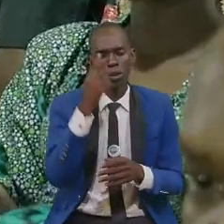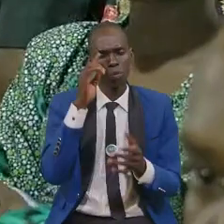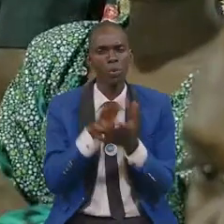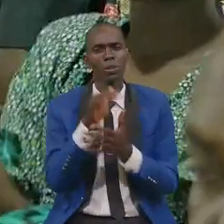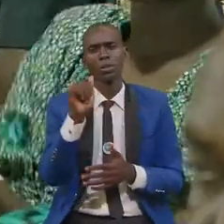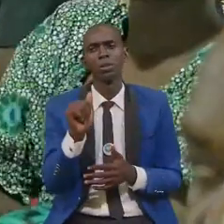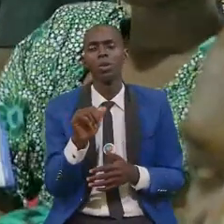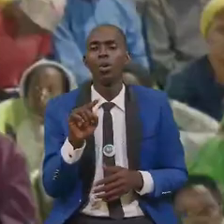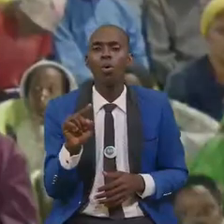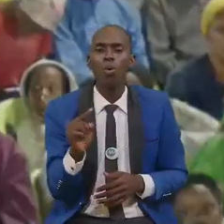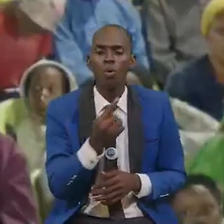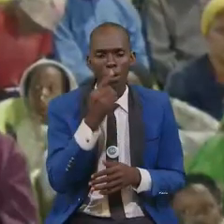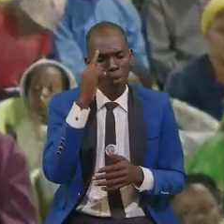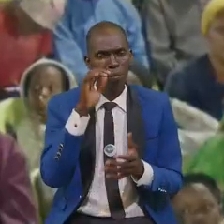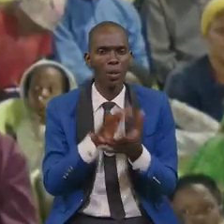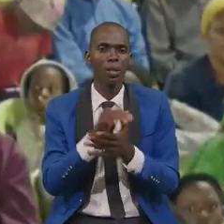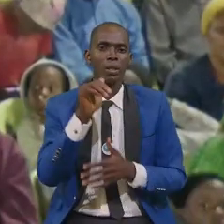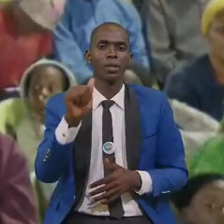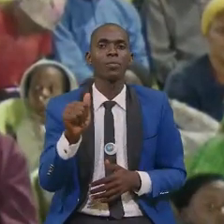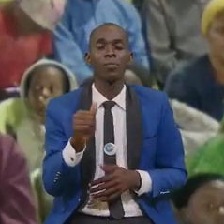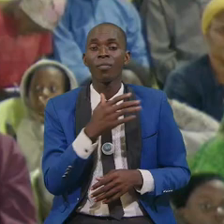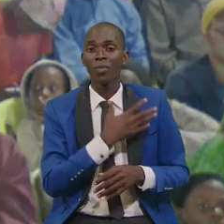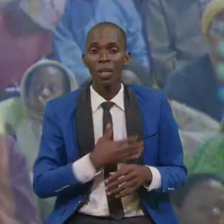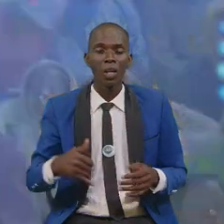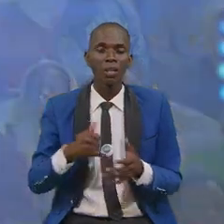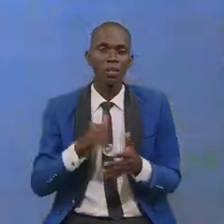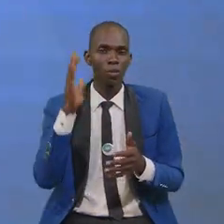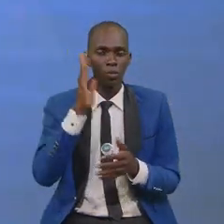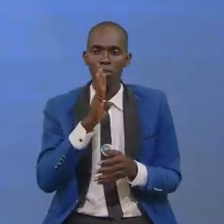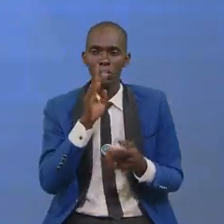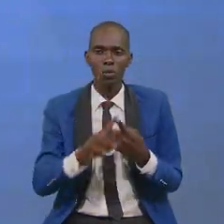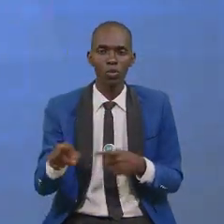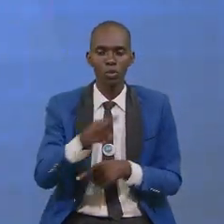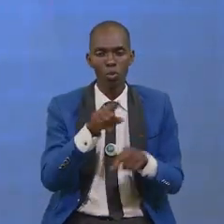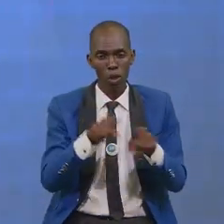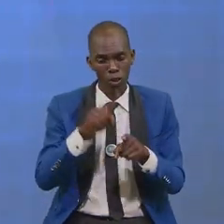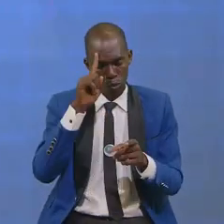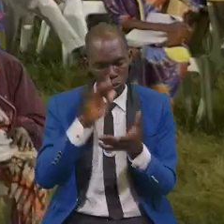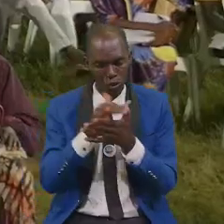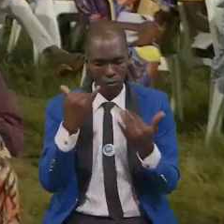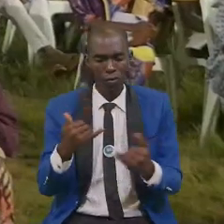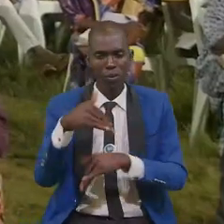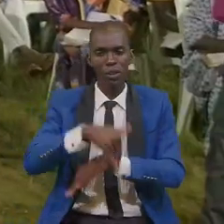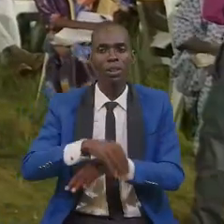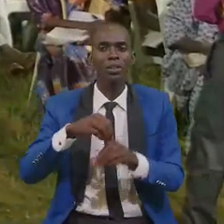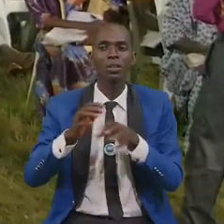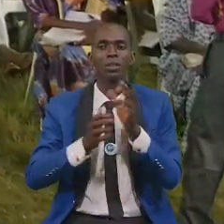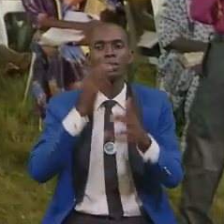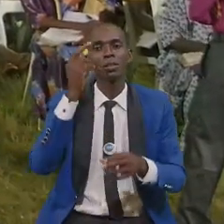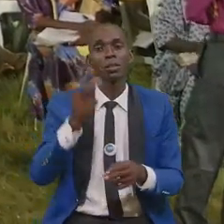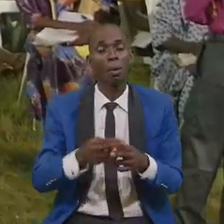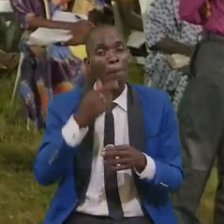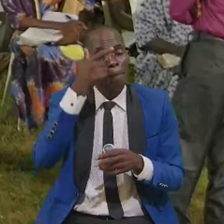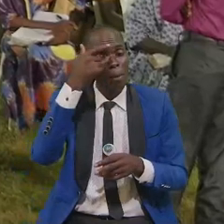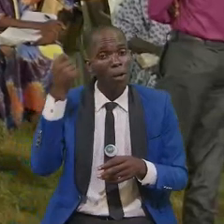Only believe. And it will be unto you as you believe tonight in Jesus' name. Because if